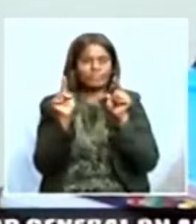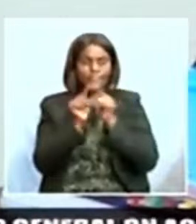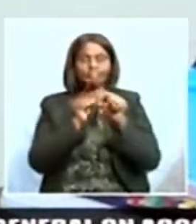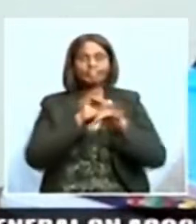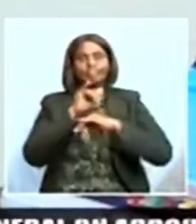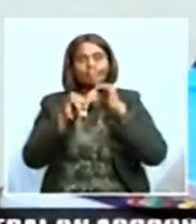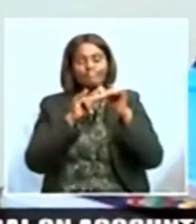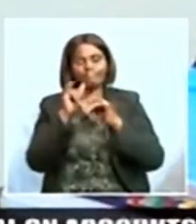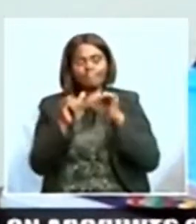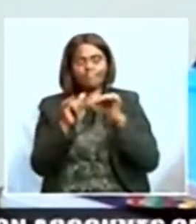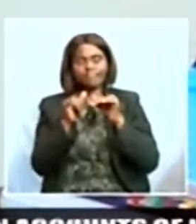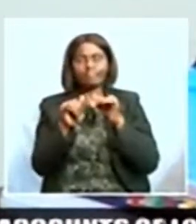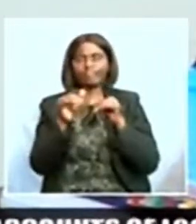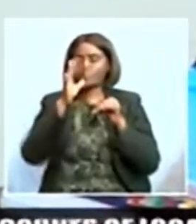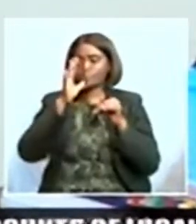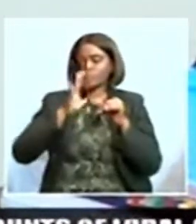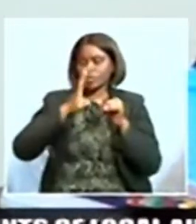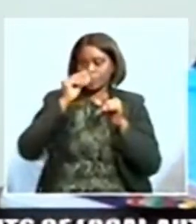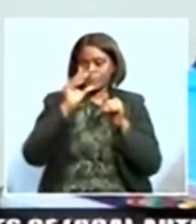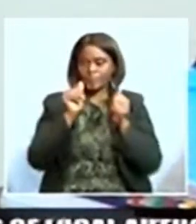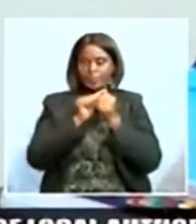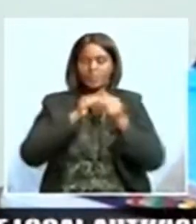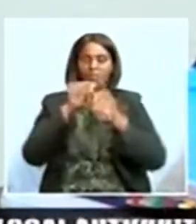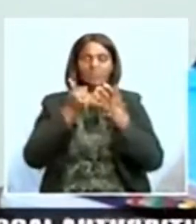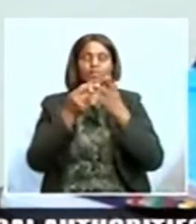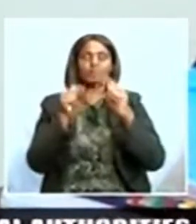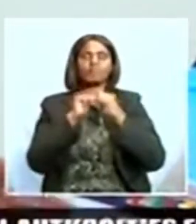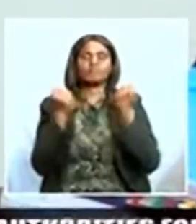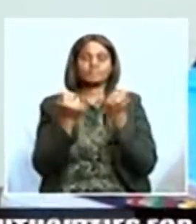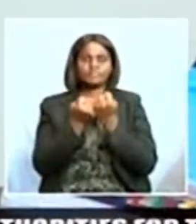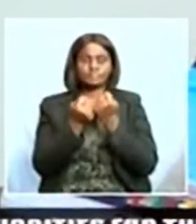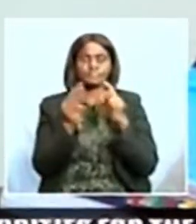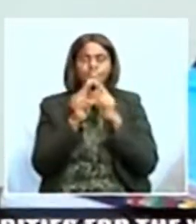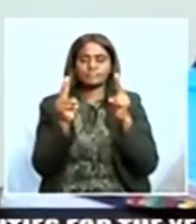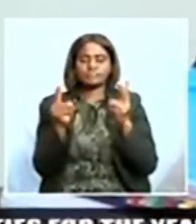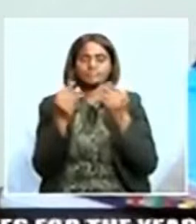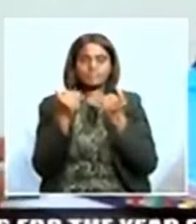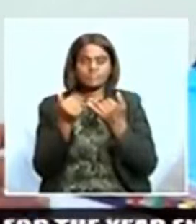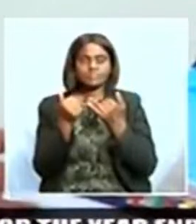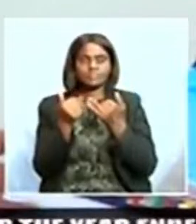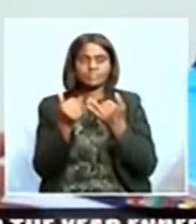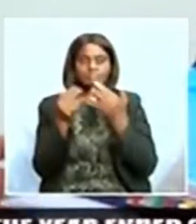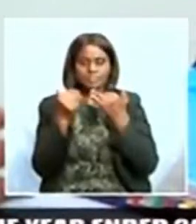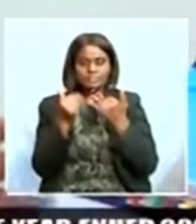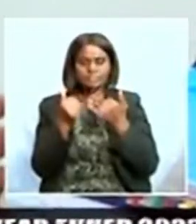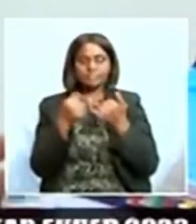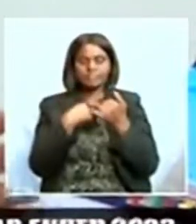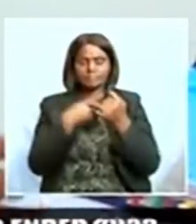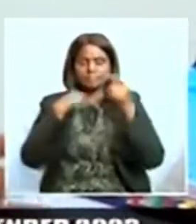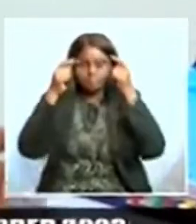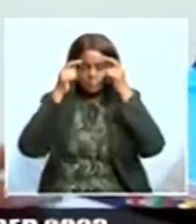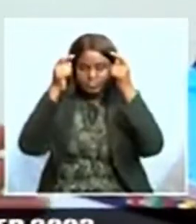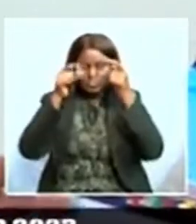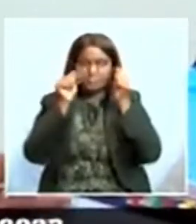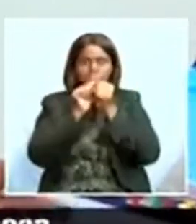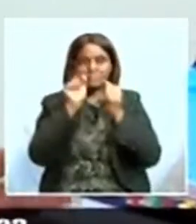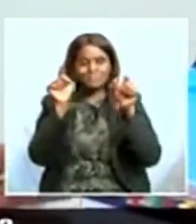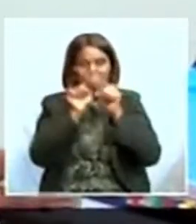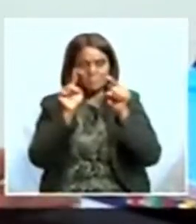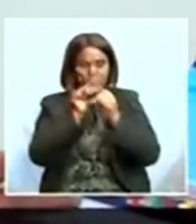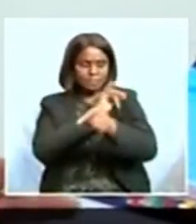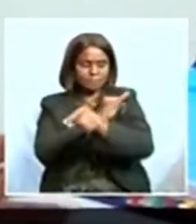mislead Madam Speaker and the entire House. So now I confer you with the same immunity